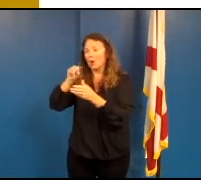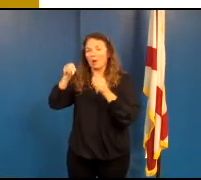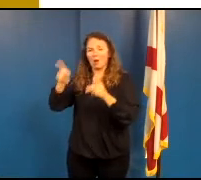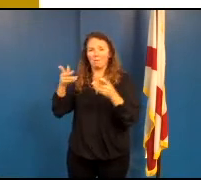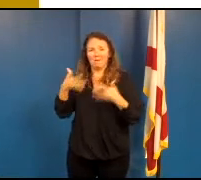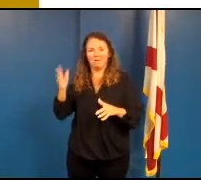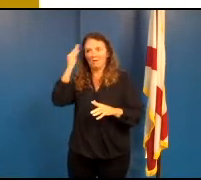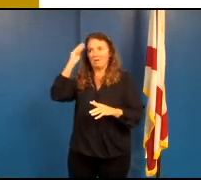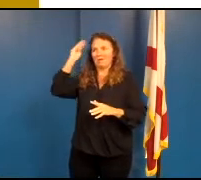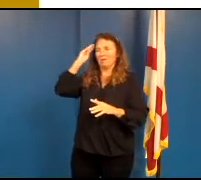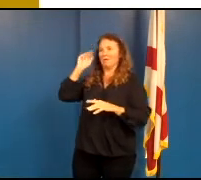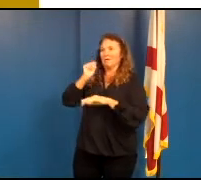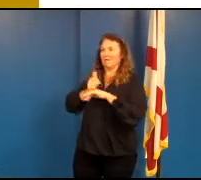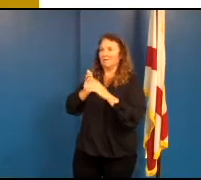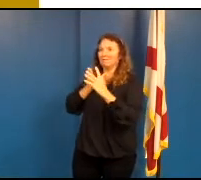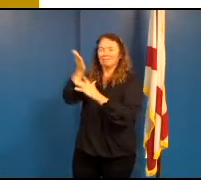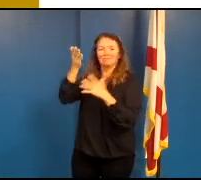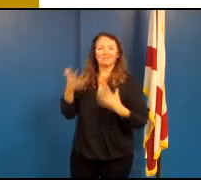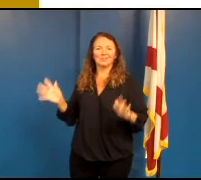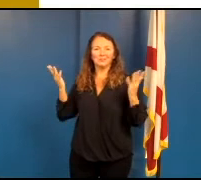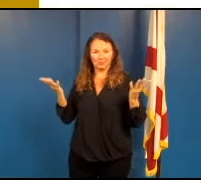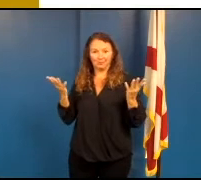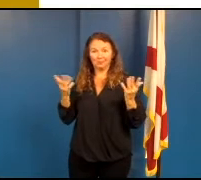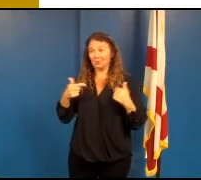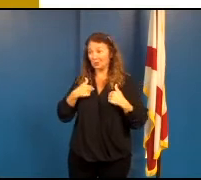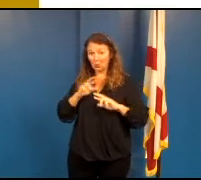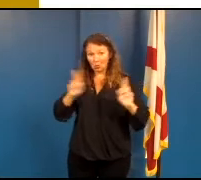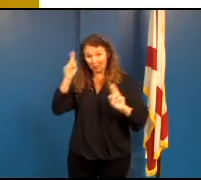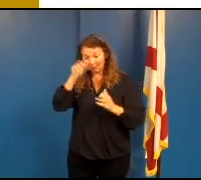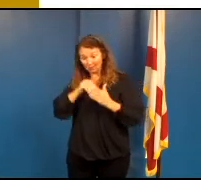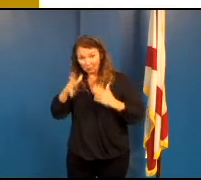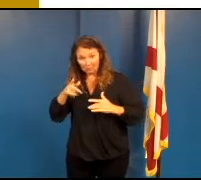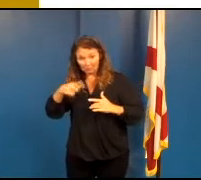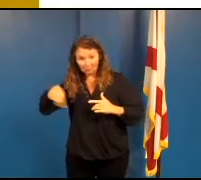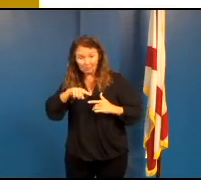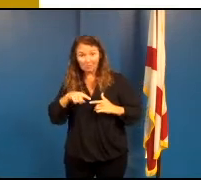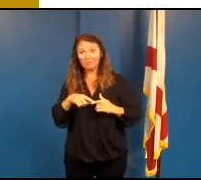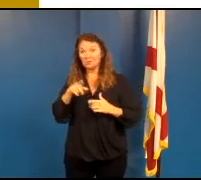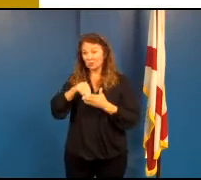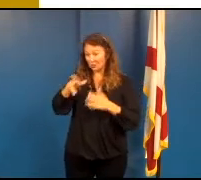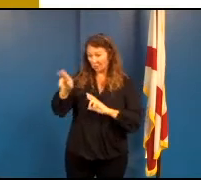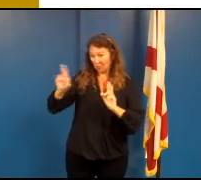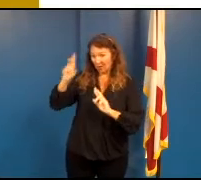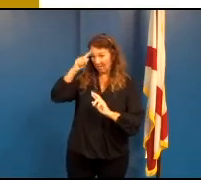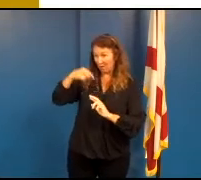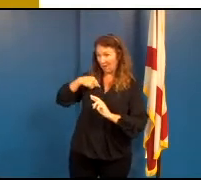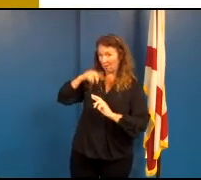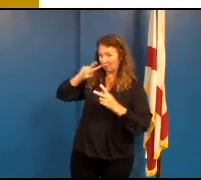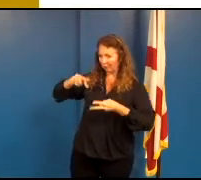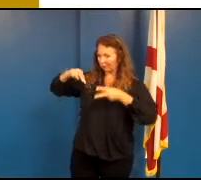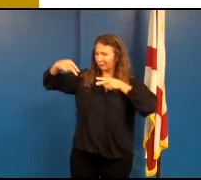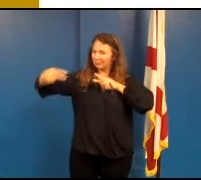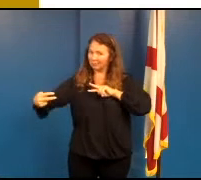opportunities. And then something we heard from you, are we ready for the student? We often say, is the student ready for us?